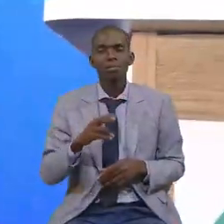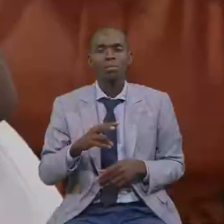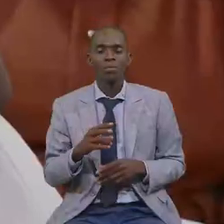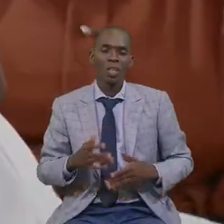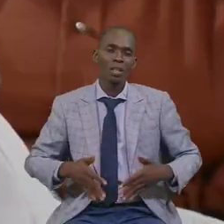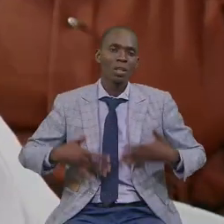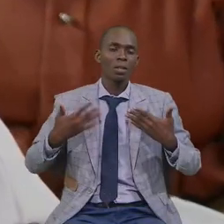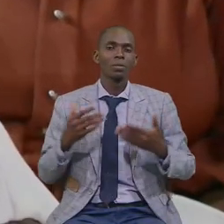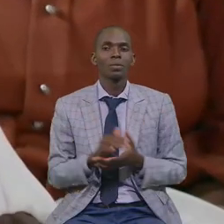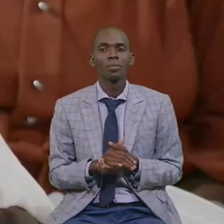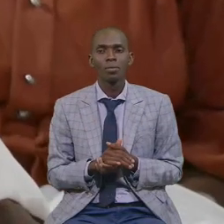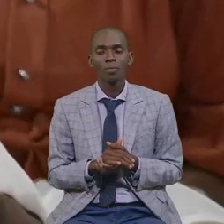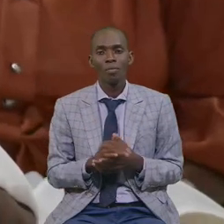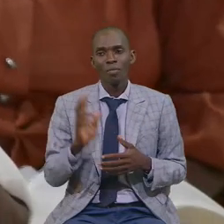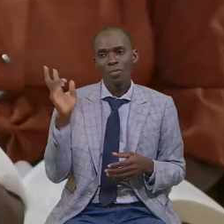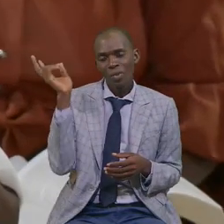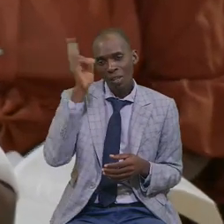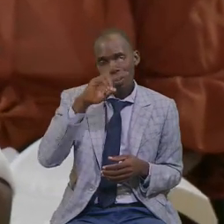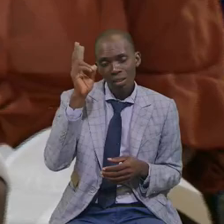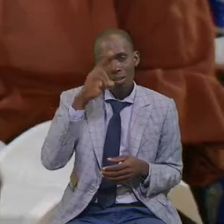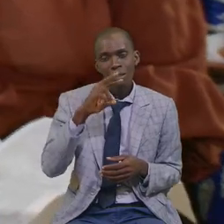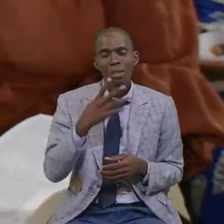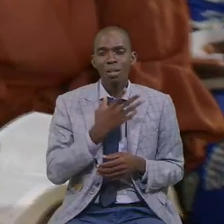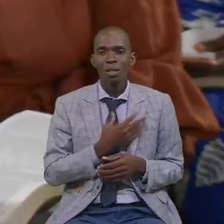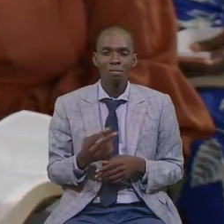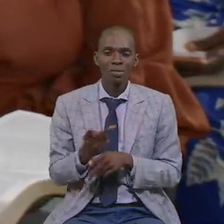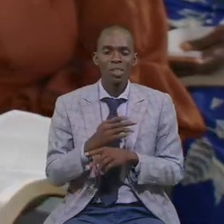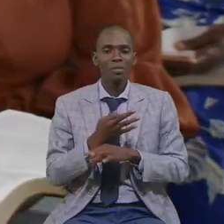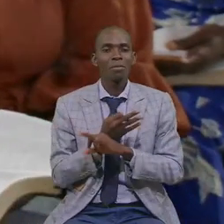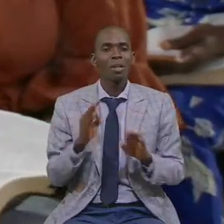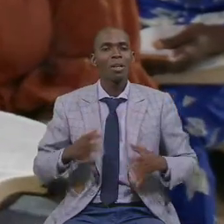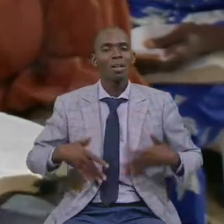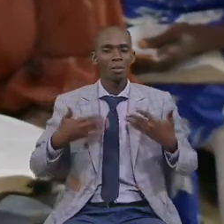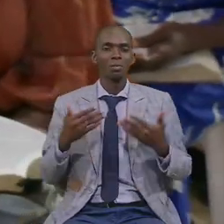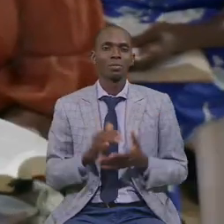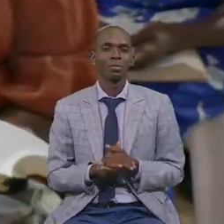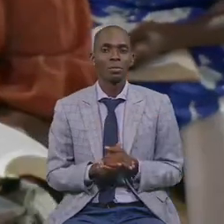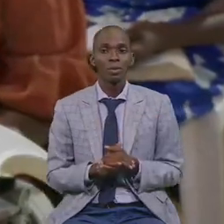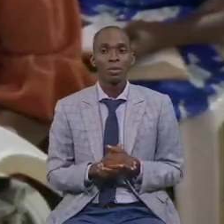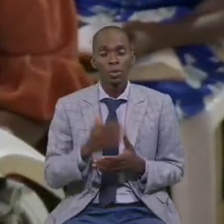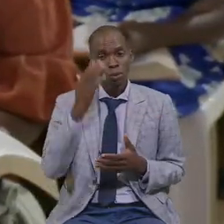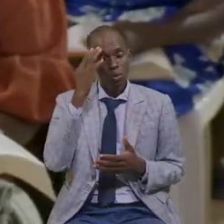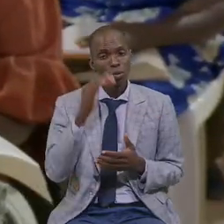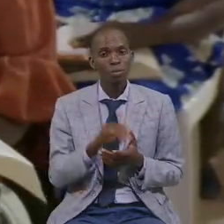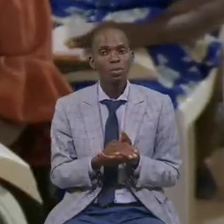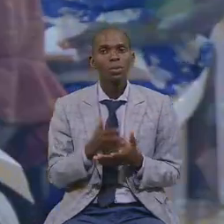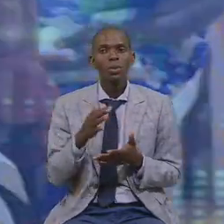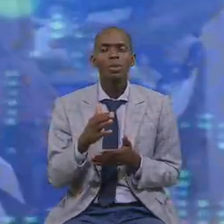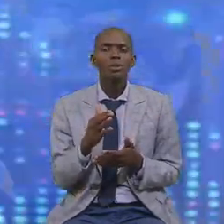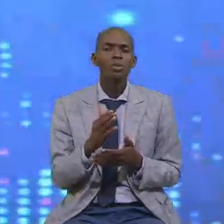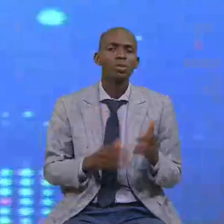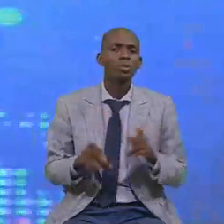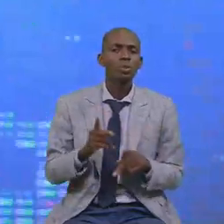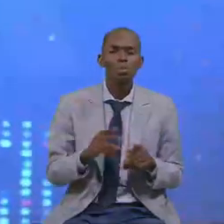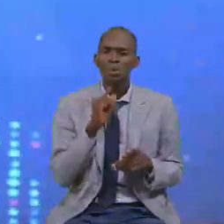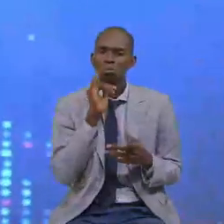life. Careless, carefree life. You know, there are people, it's like